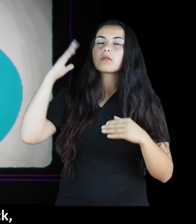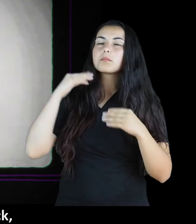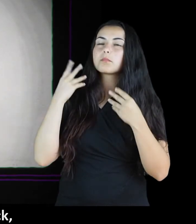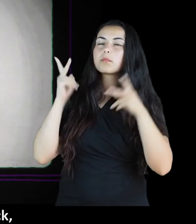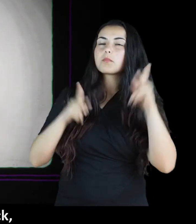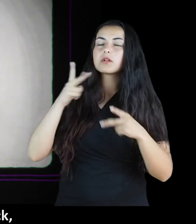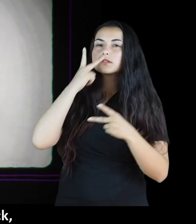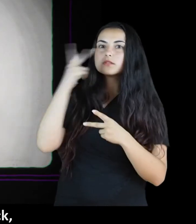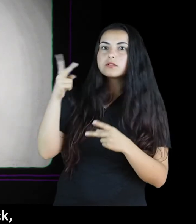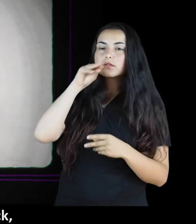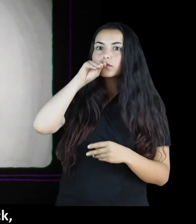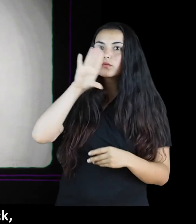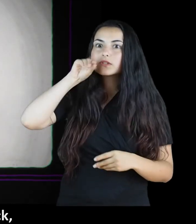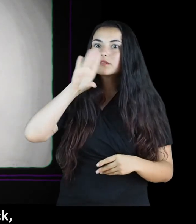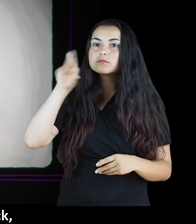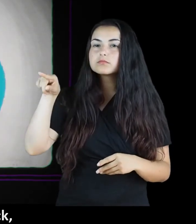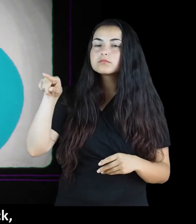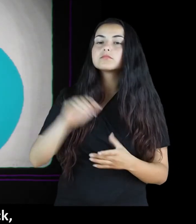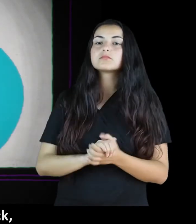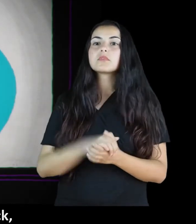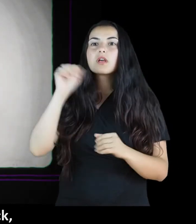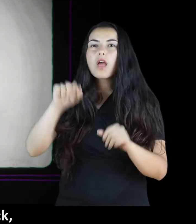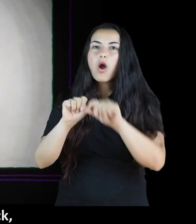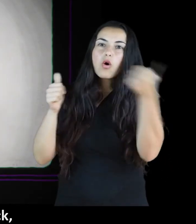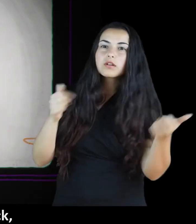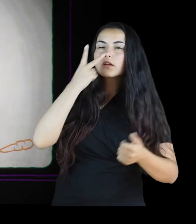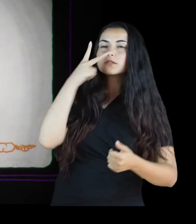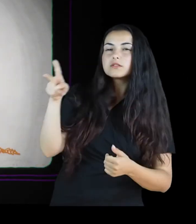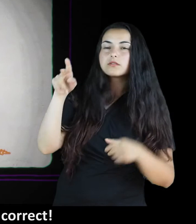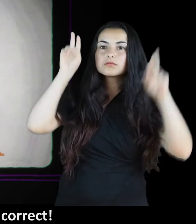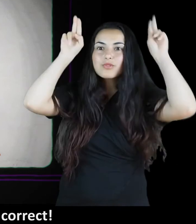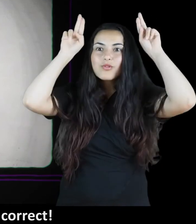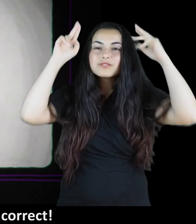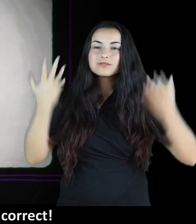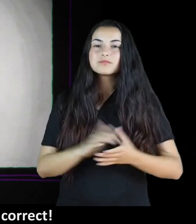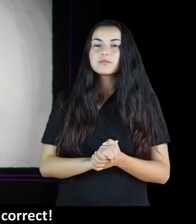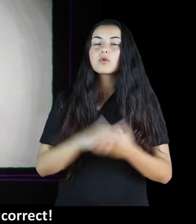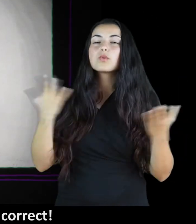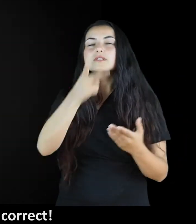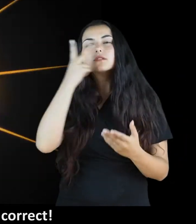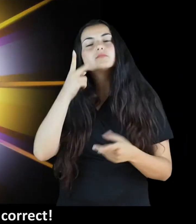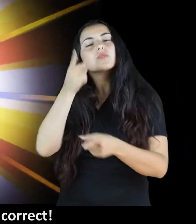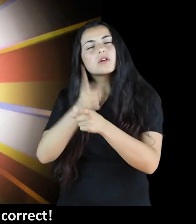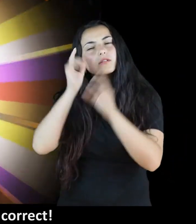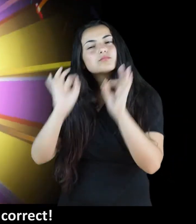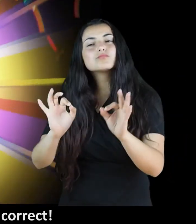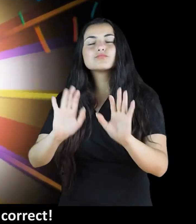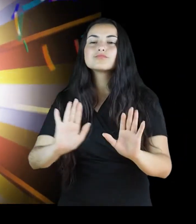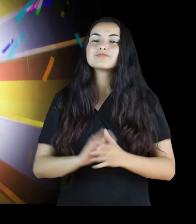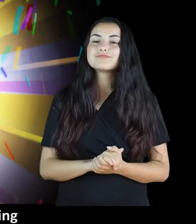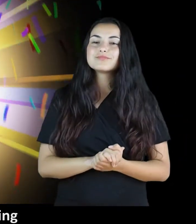Most people see a duck, but some of you might have seen a rabbit. Whichever you saw, you are